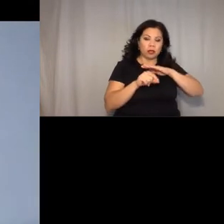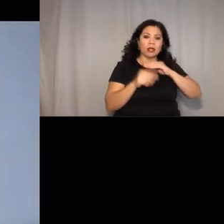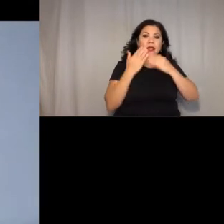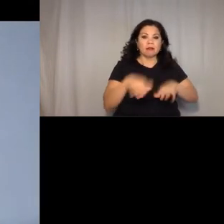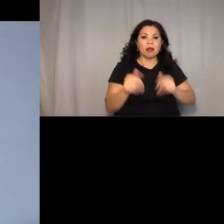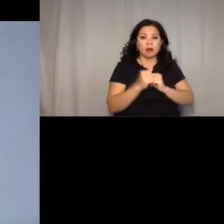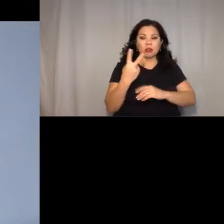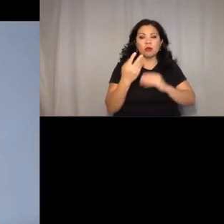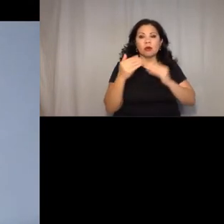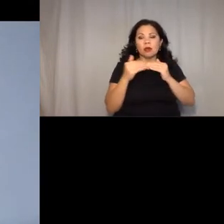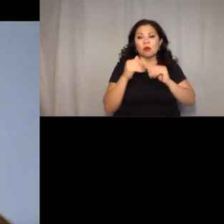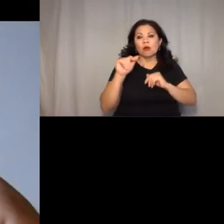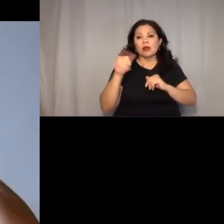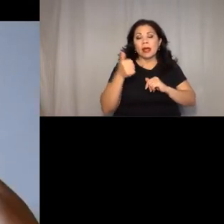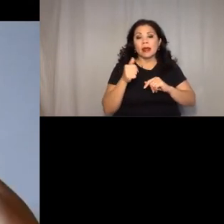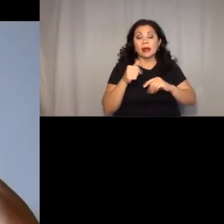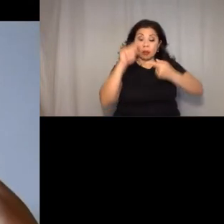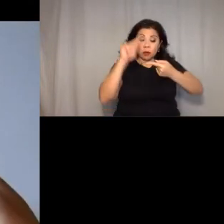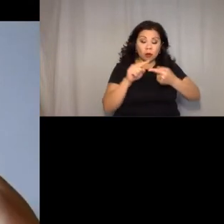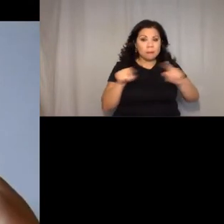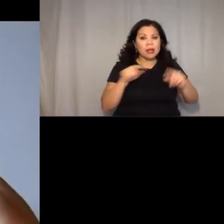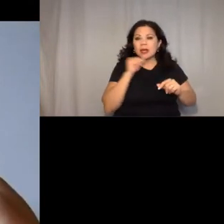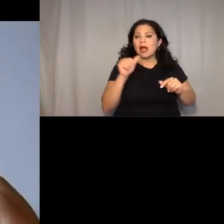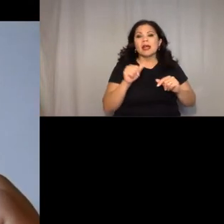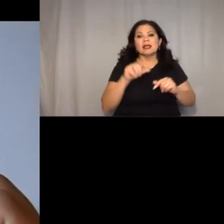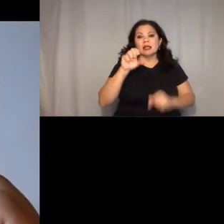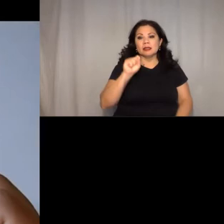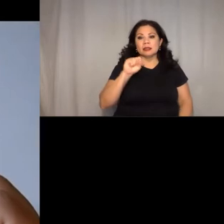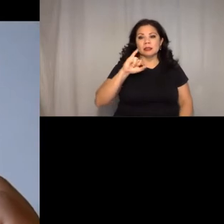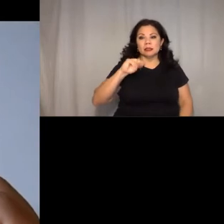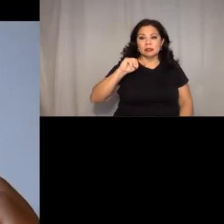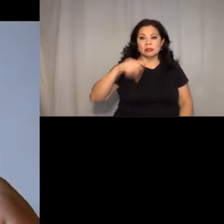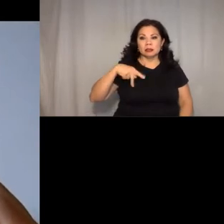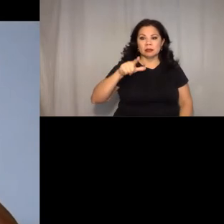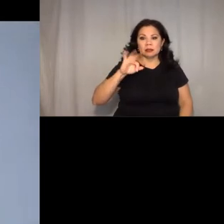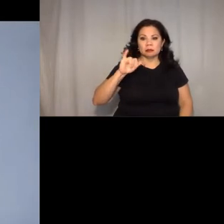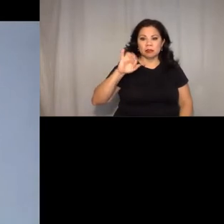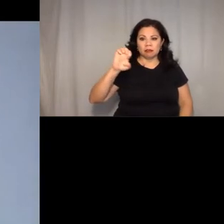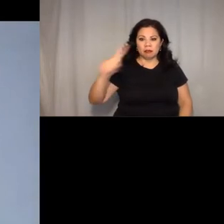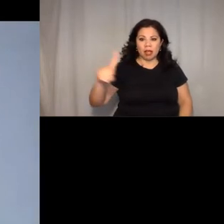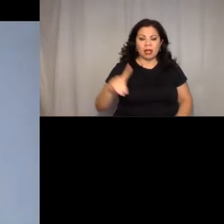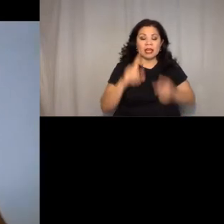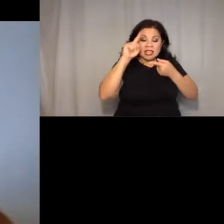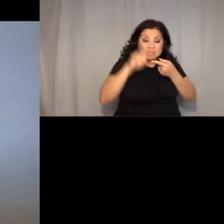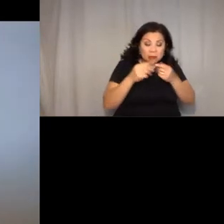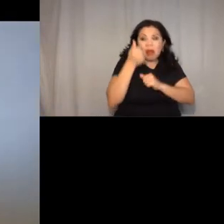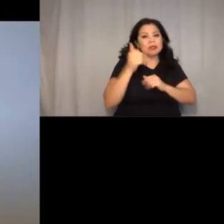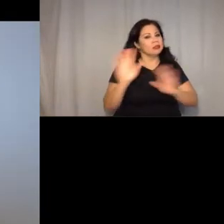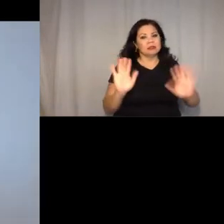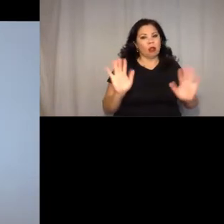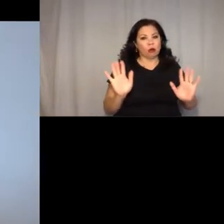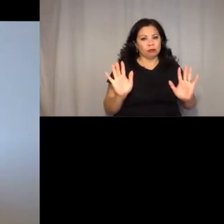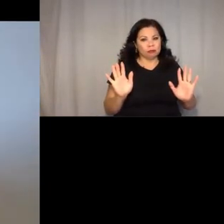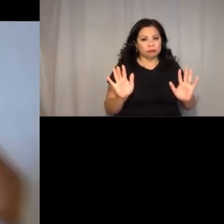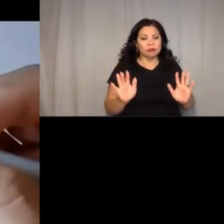is reduced, but it's not simplified. Simplified is all the way at the end. Alright, so this is where we run